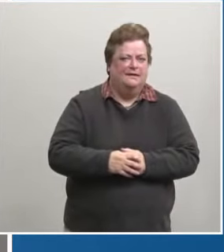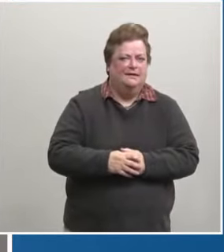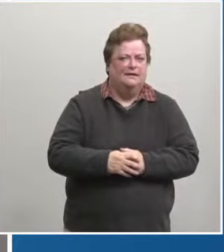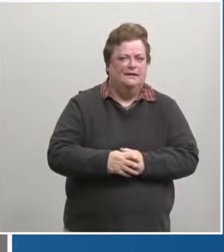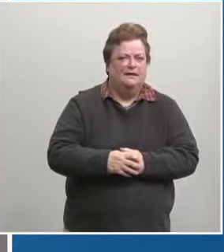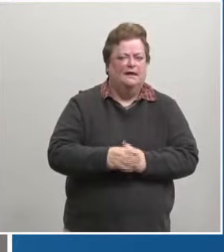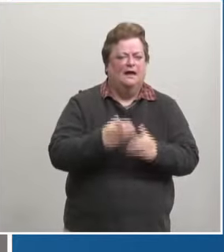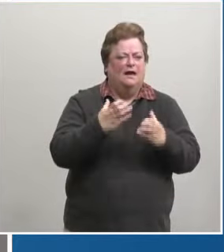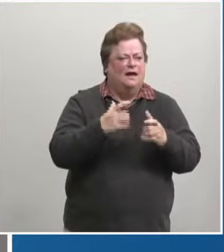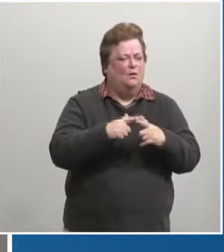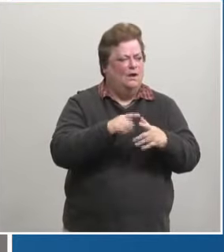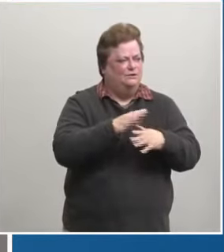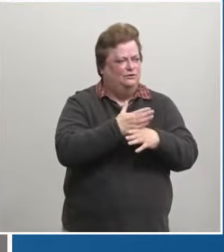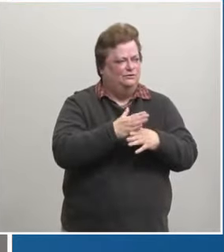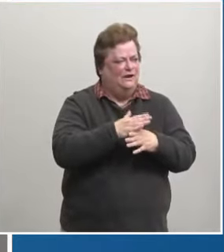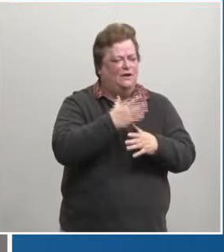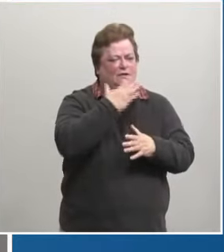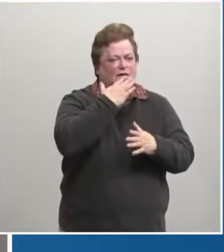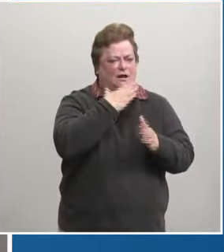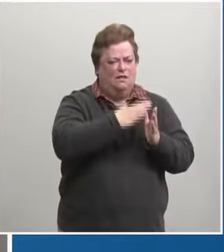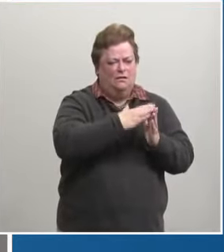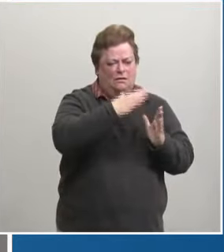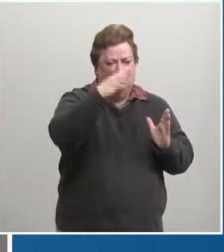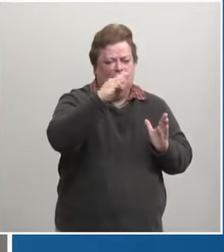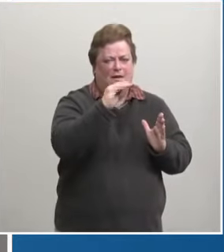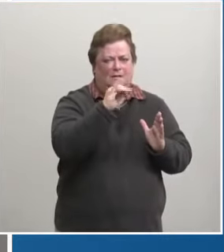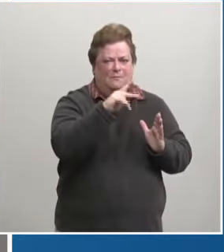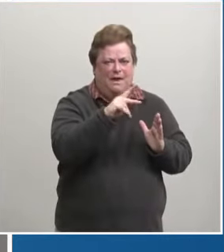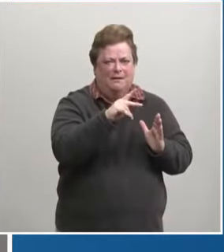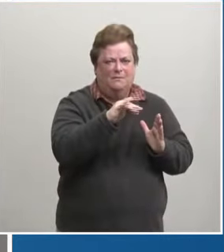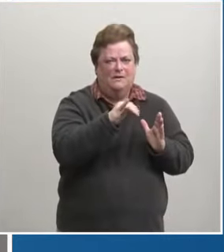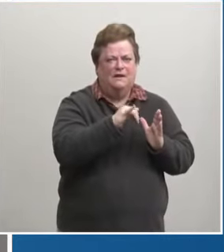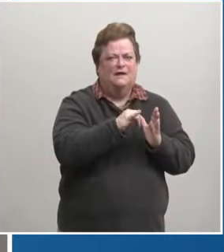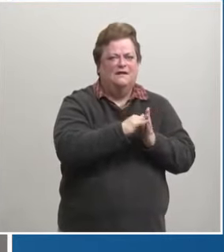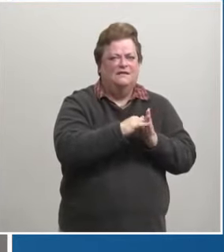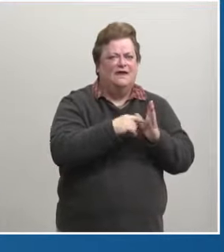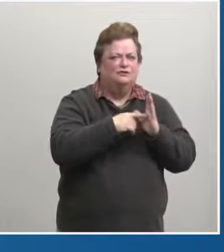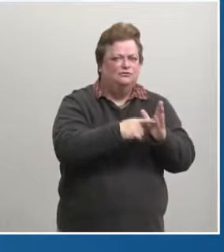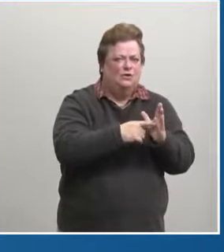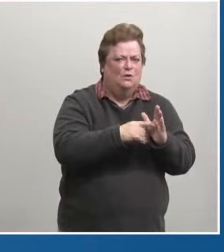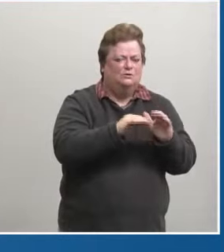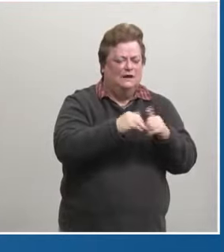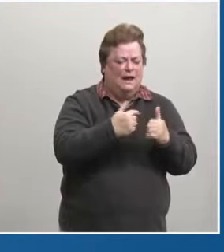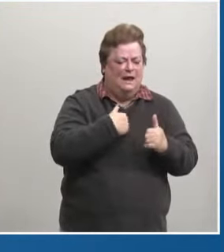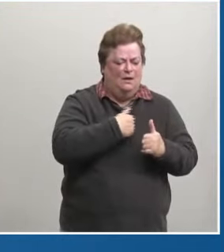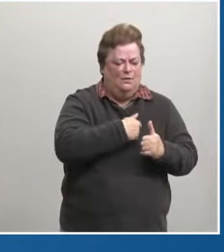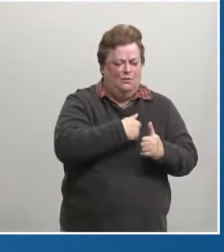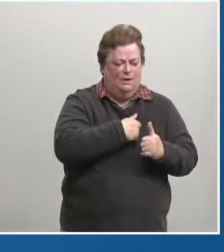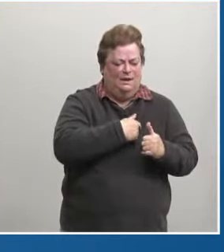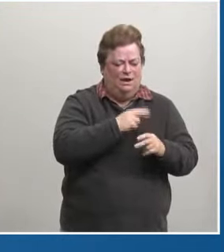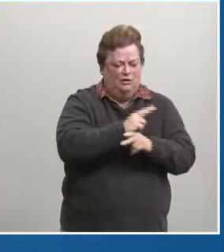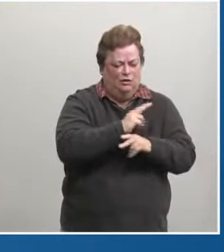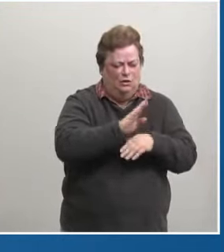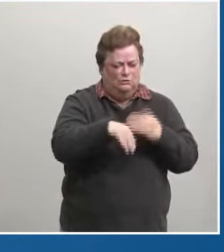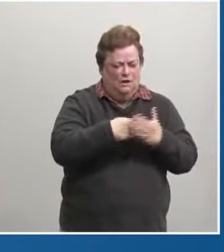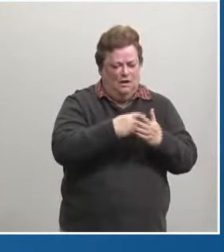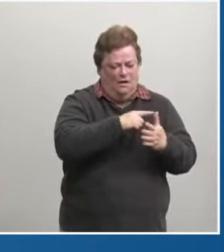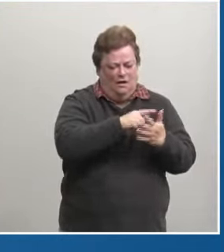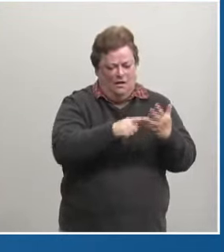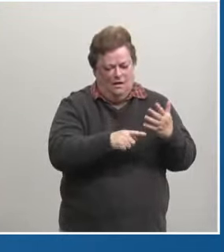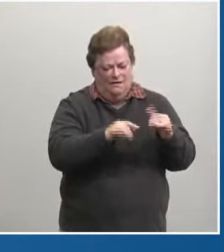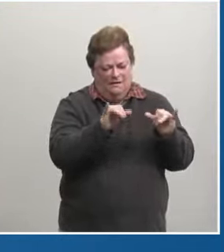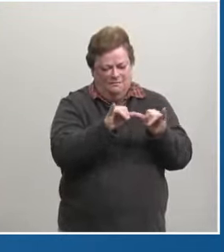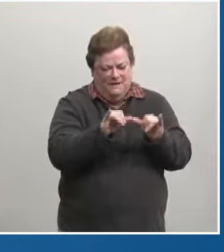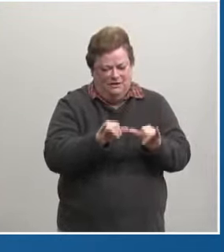I want to share the color gradient map with you. This color gradient map shows how our local metrics are plotted